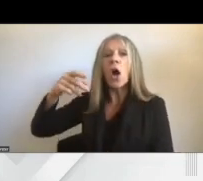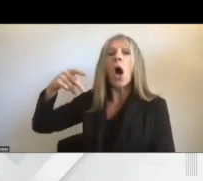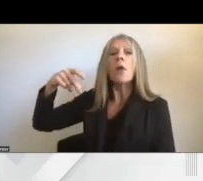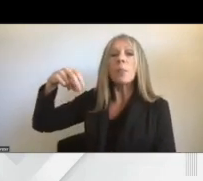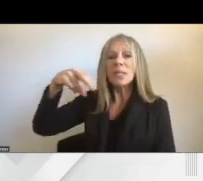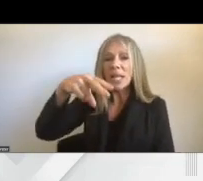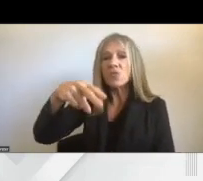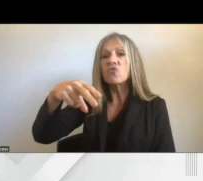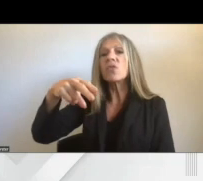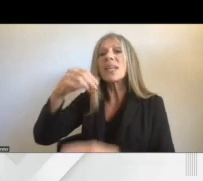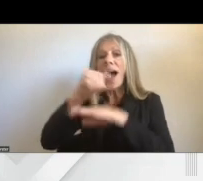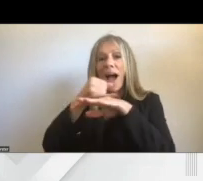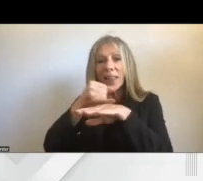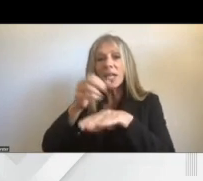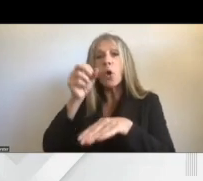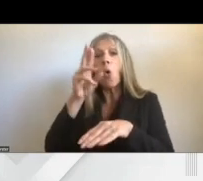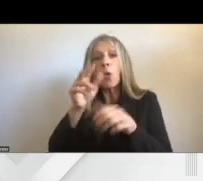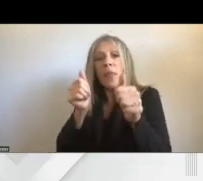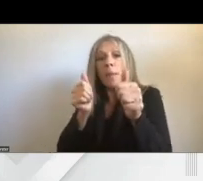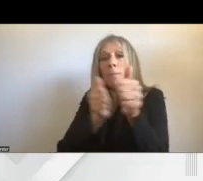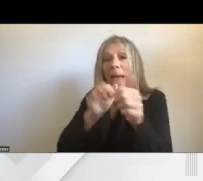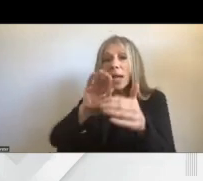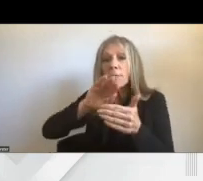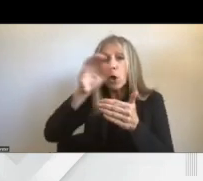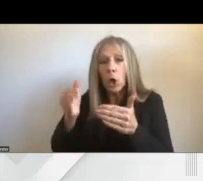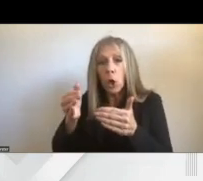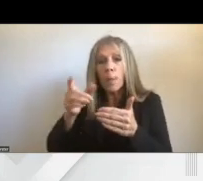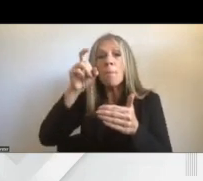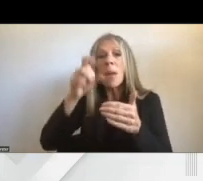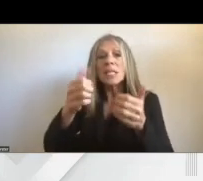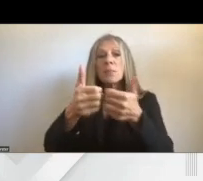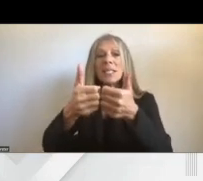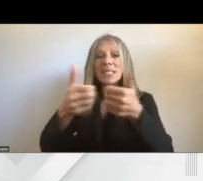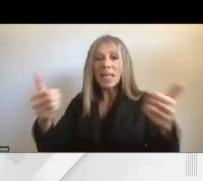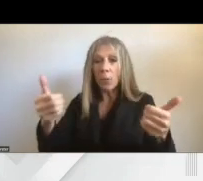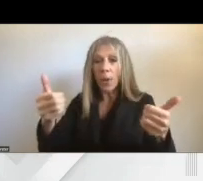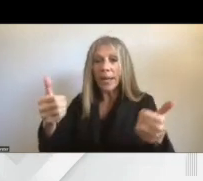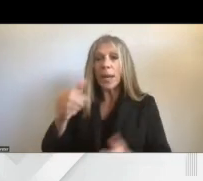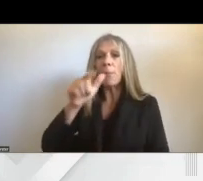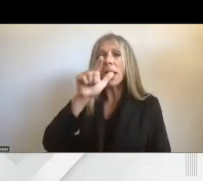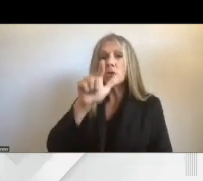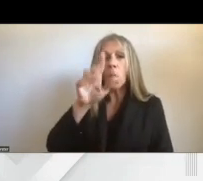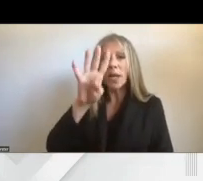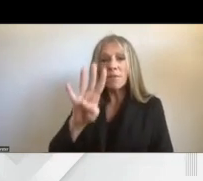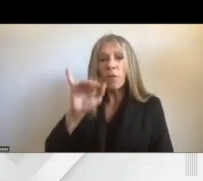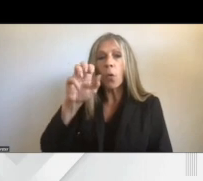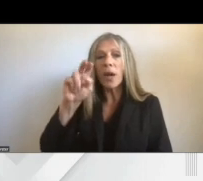transition must be contained wholly within the width of the crosswalk it serves.